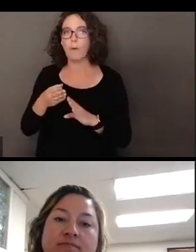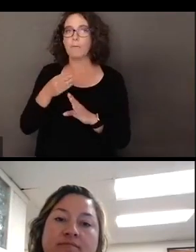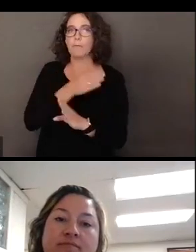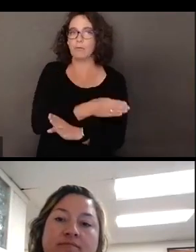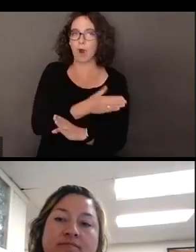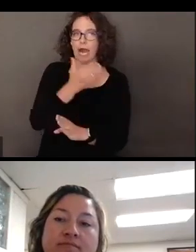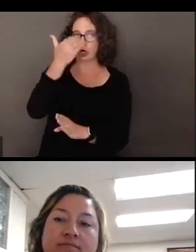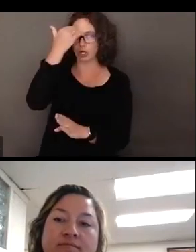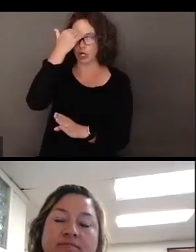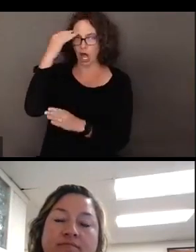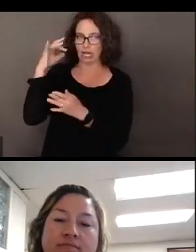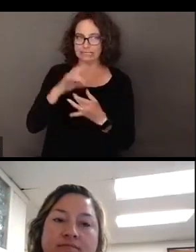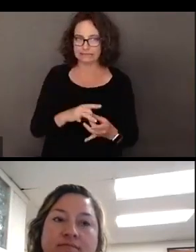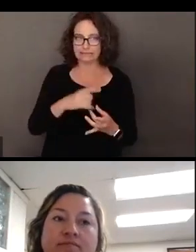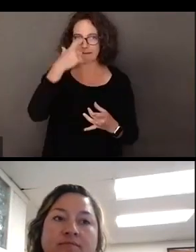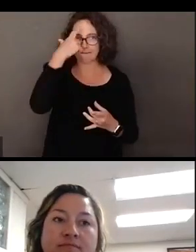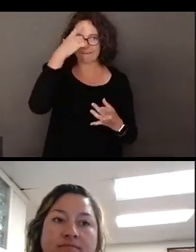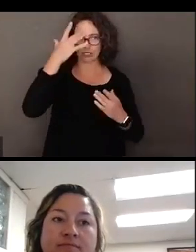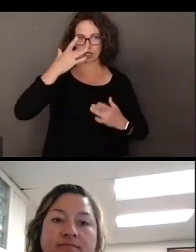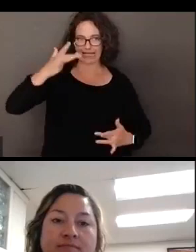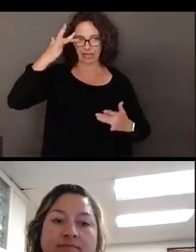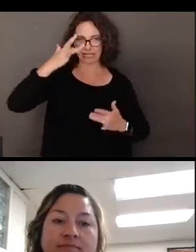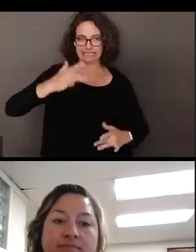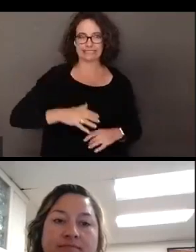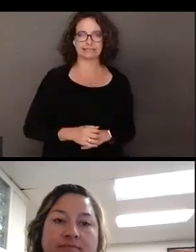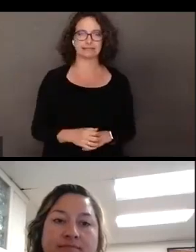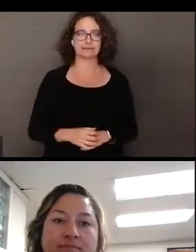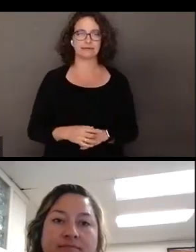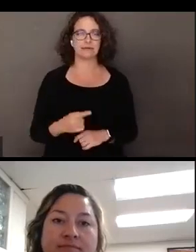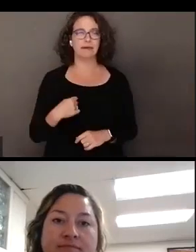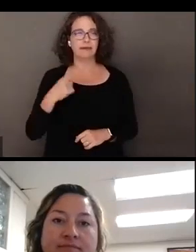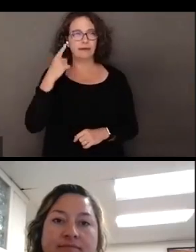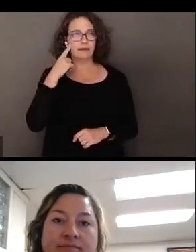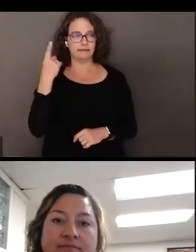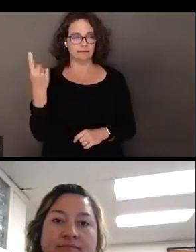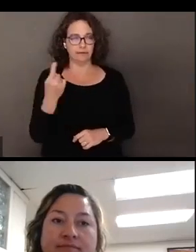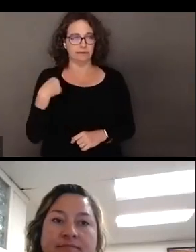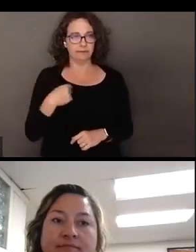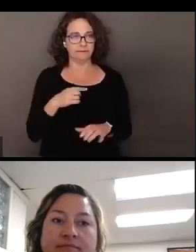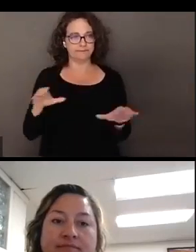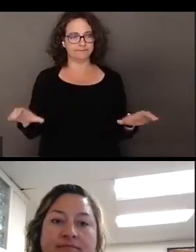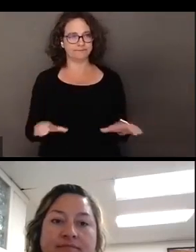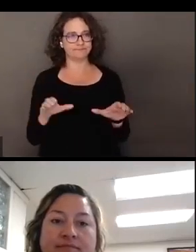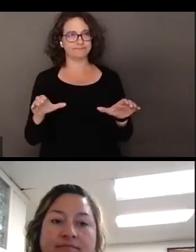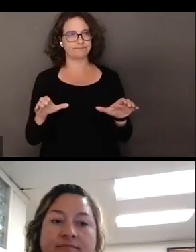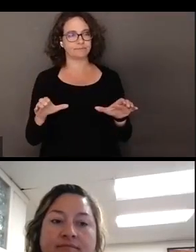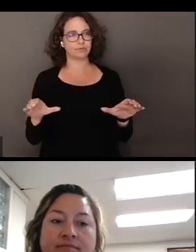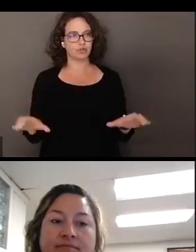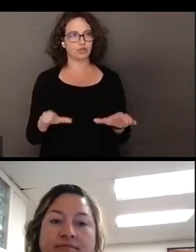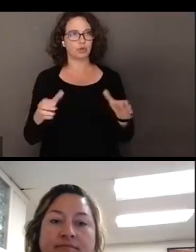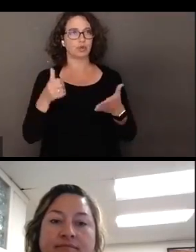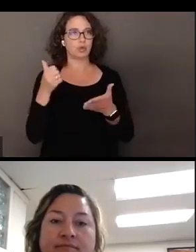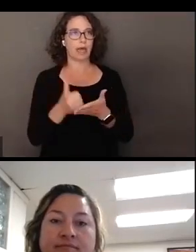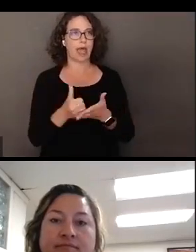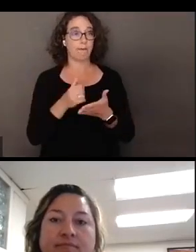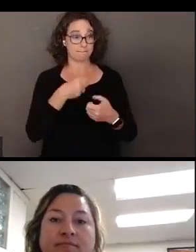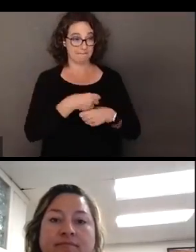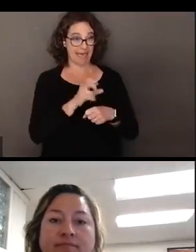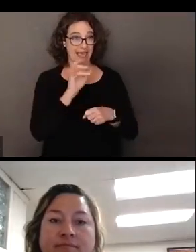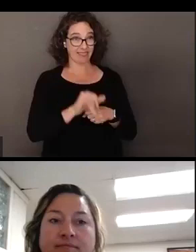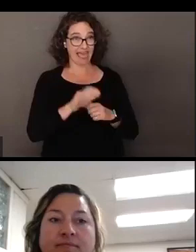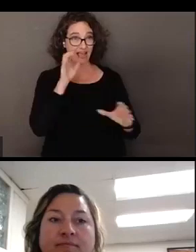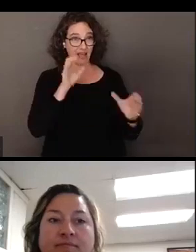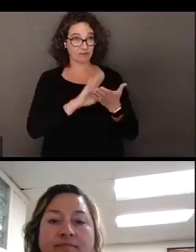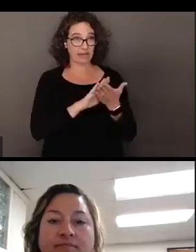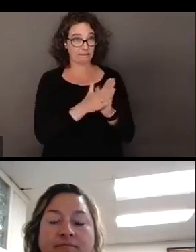illness or mental health information. And so I think anything we do to, again, normalize that conversation is a big part of being able to reduce